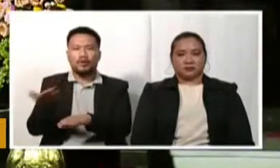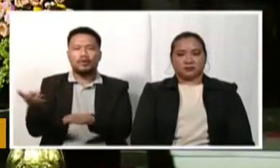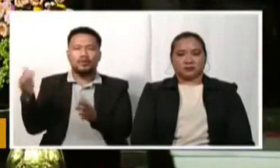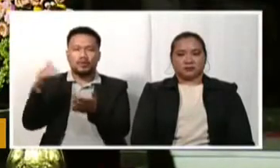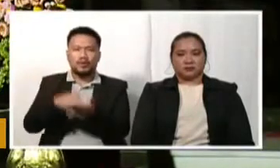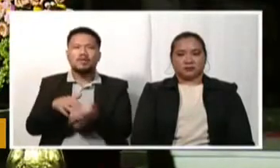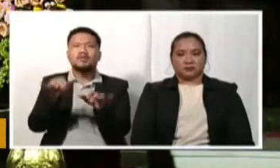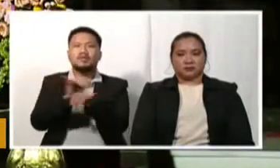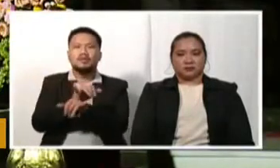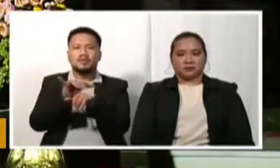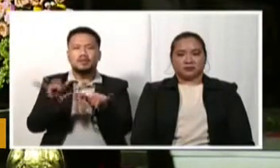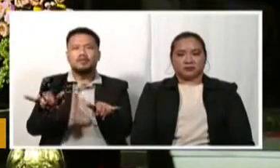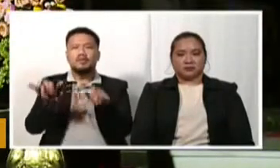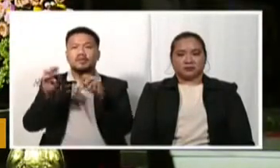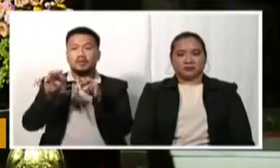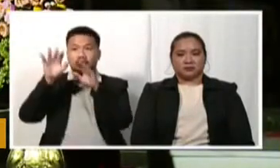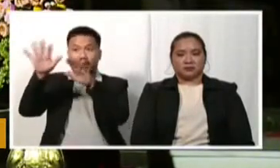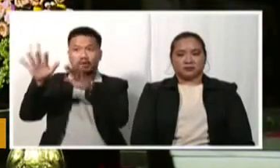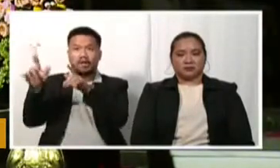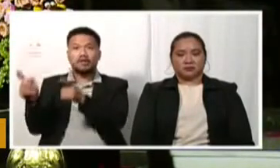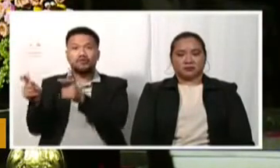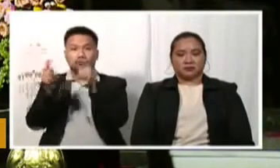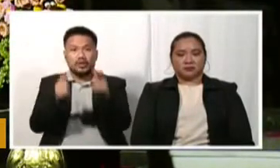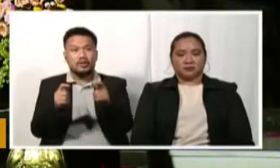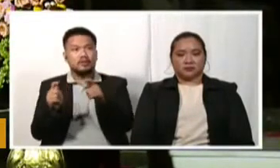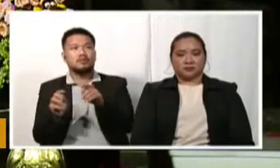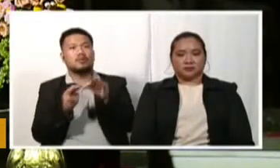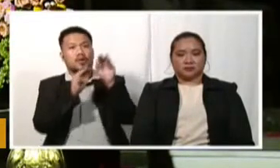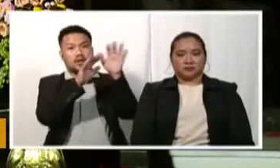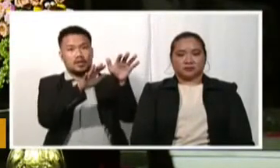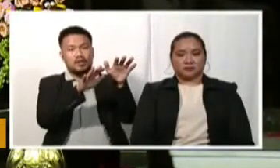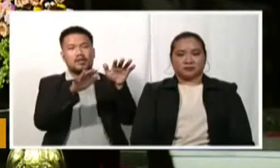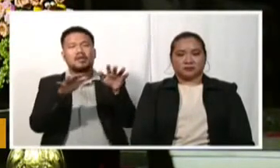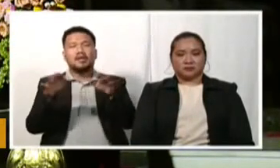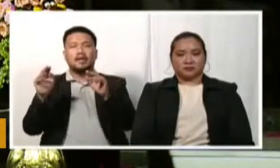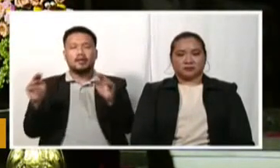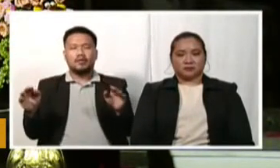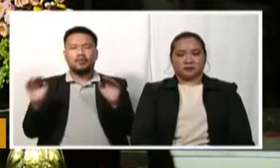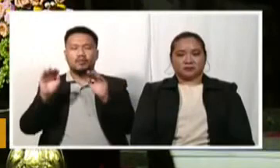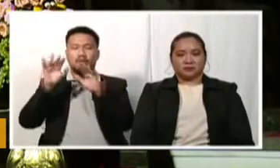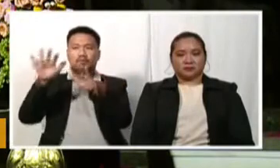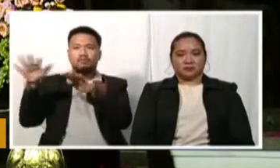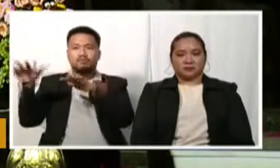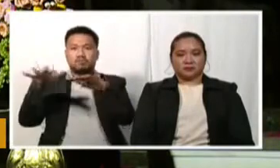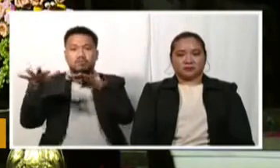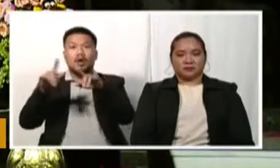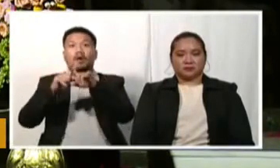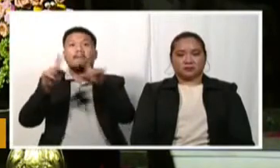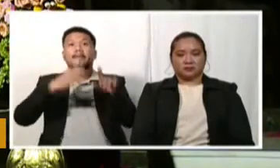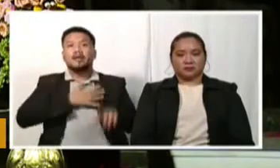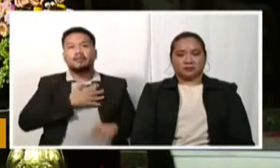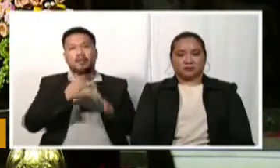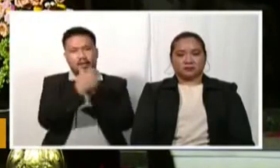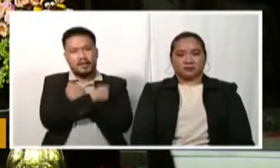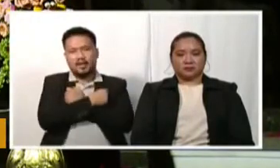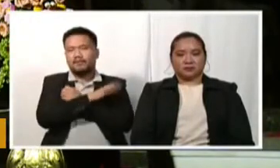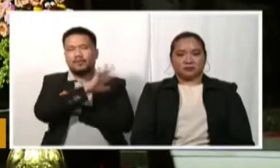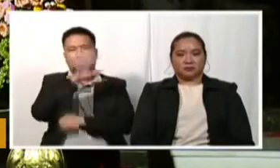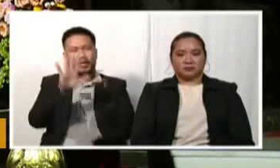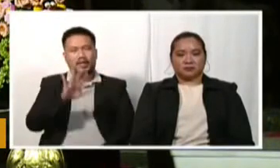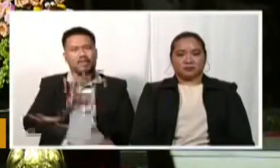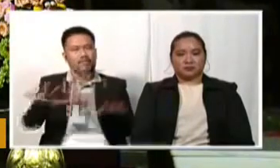the mountains leave their place and the hills be shaken, my love shall never leave